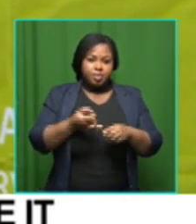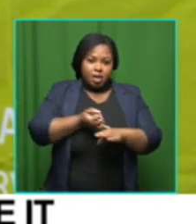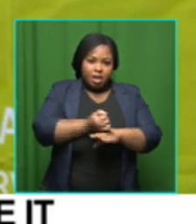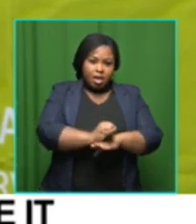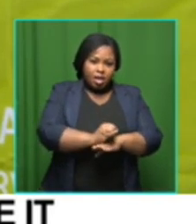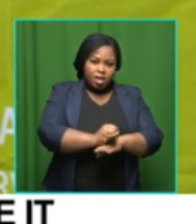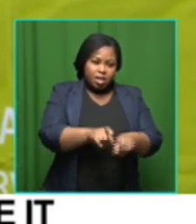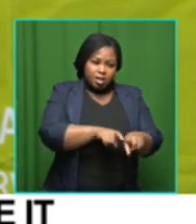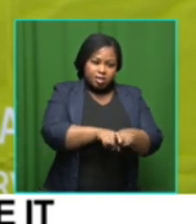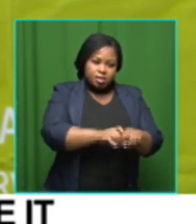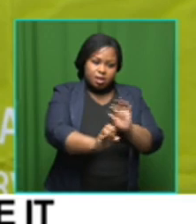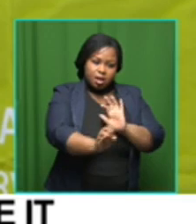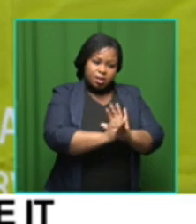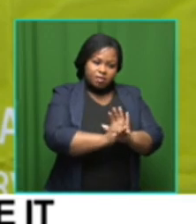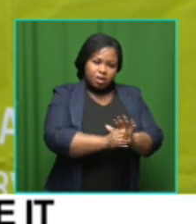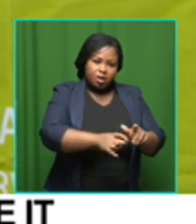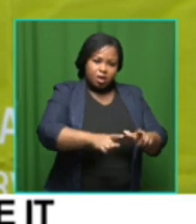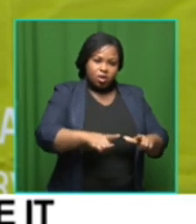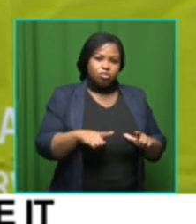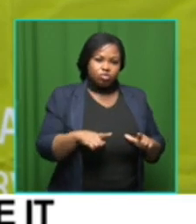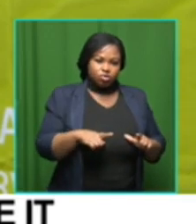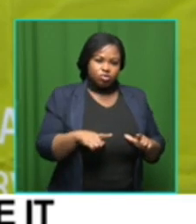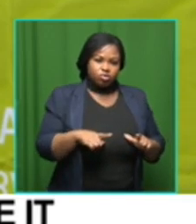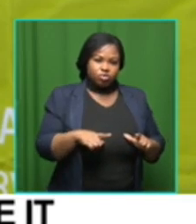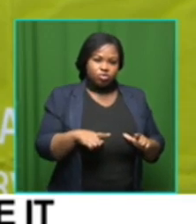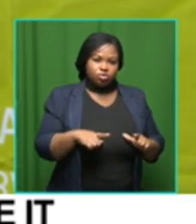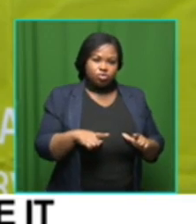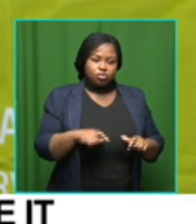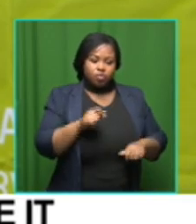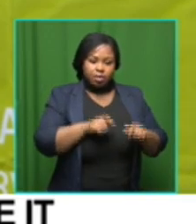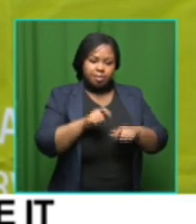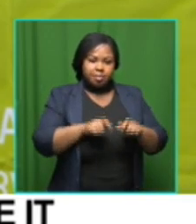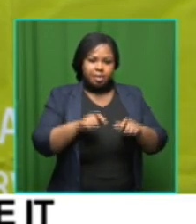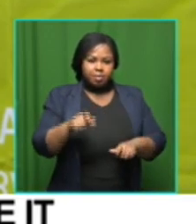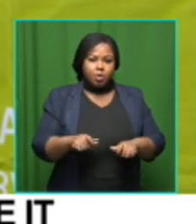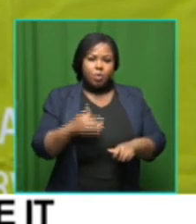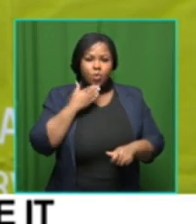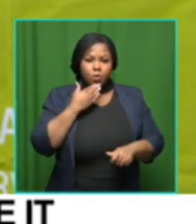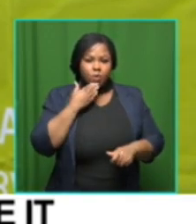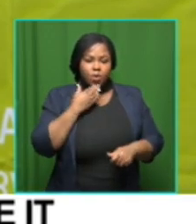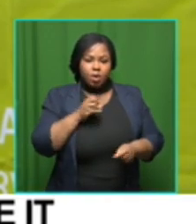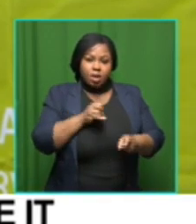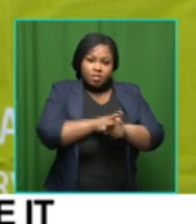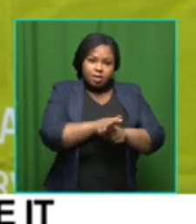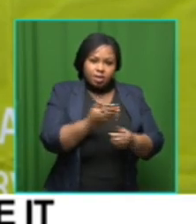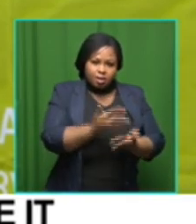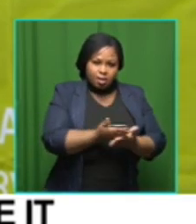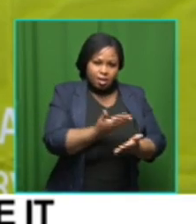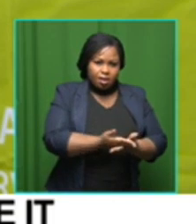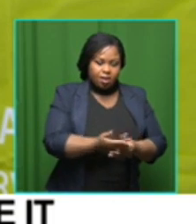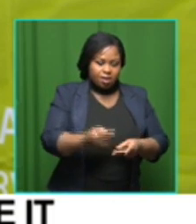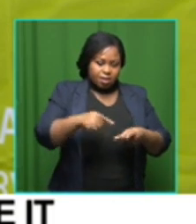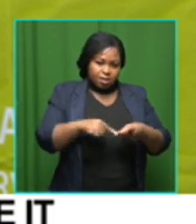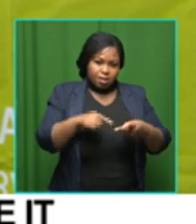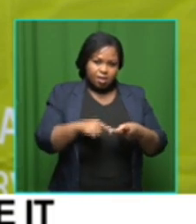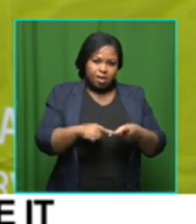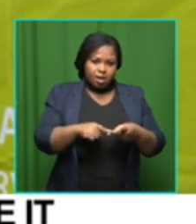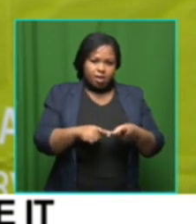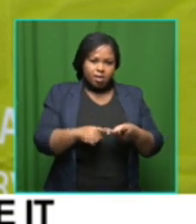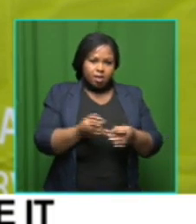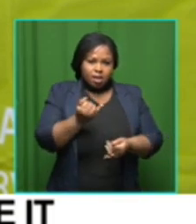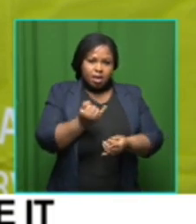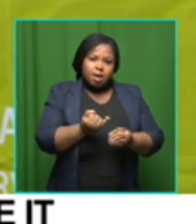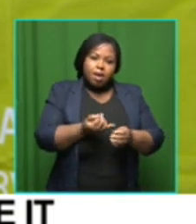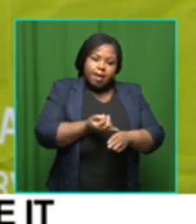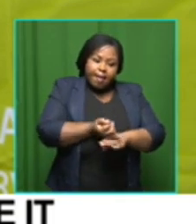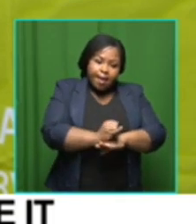testing and early identification of those who might be affected, and early quarantine or